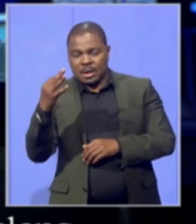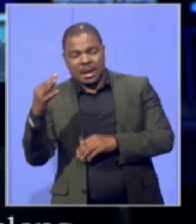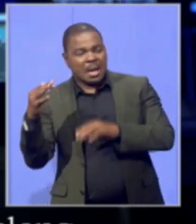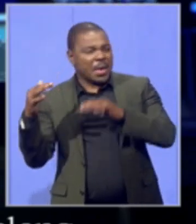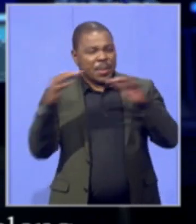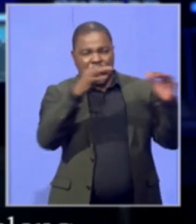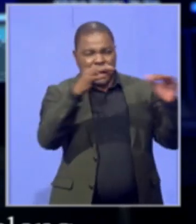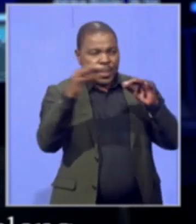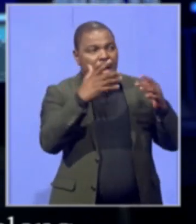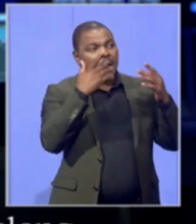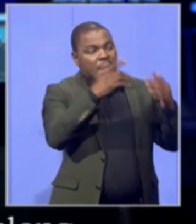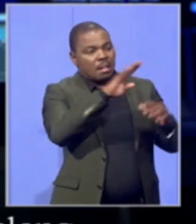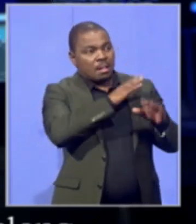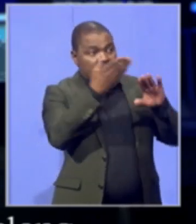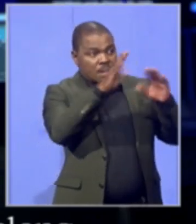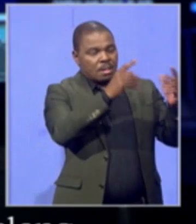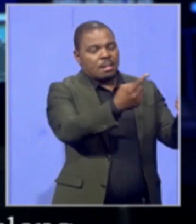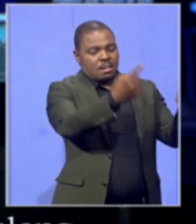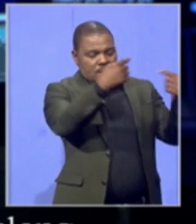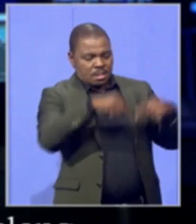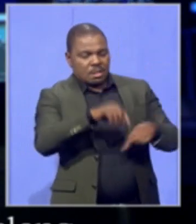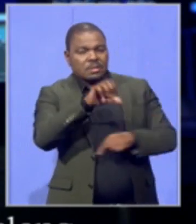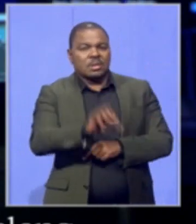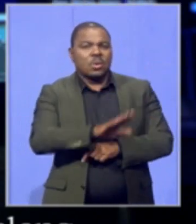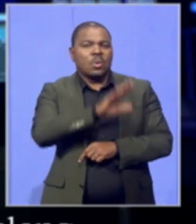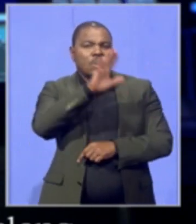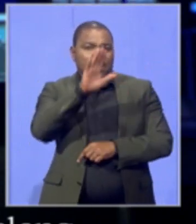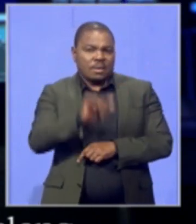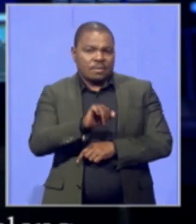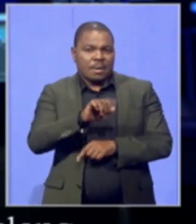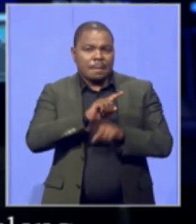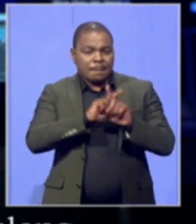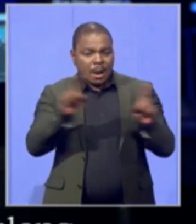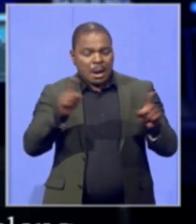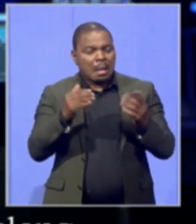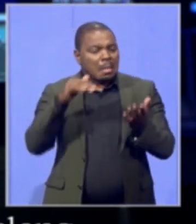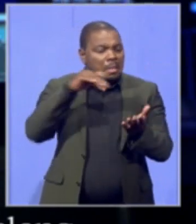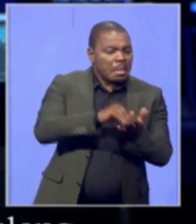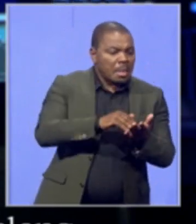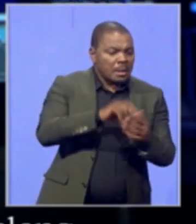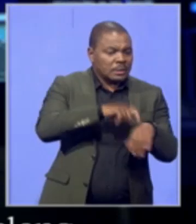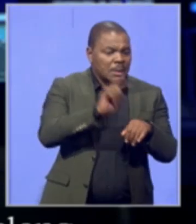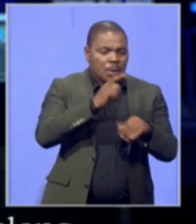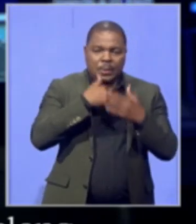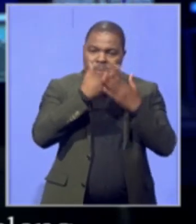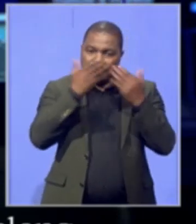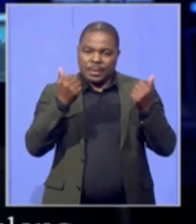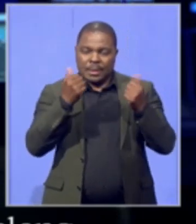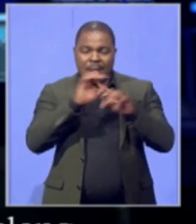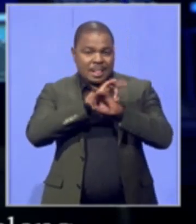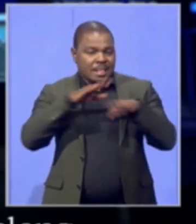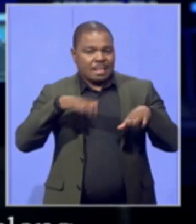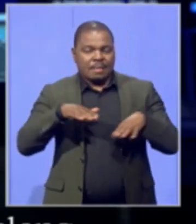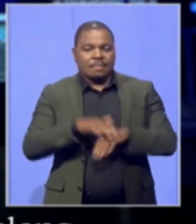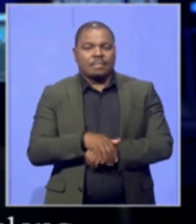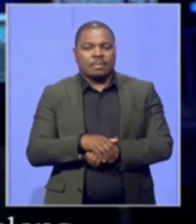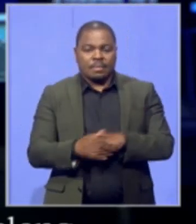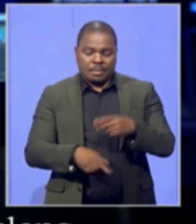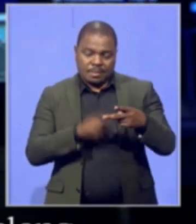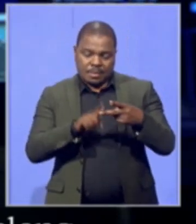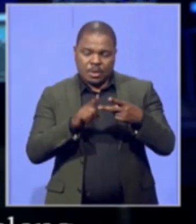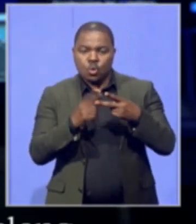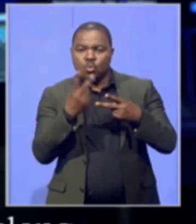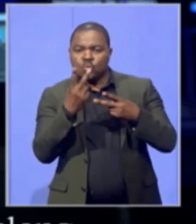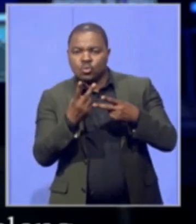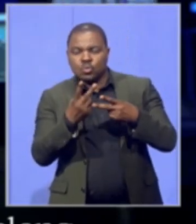khutlelang lapeng Afrika Borwa le ha nako ya tsona ya ho fihla e so hlaki ka ho leleng masole a mabedi a hlokahetse